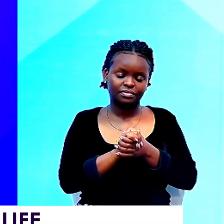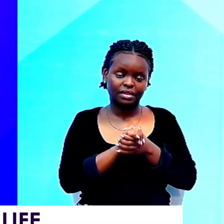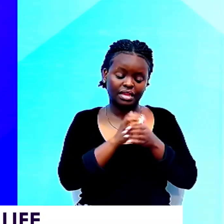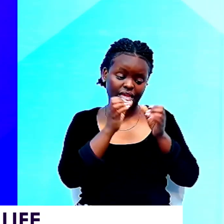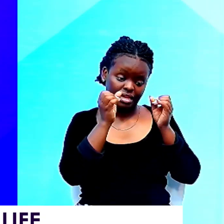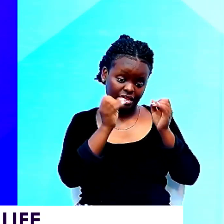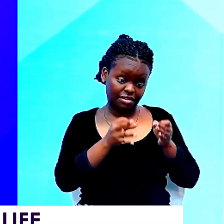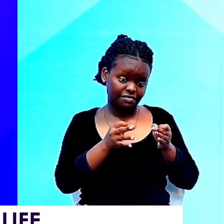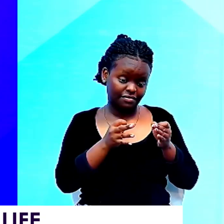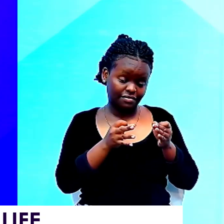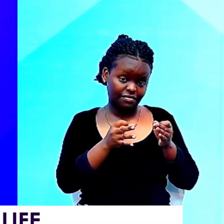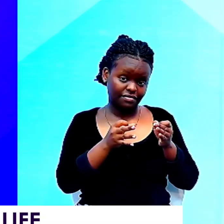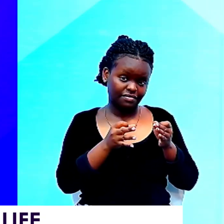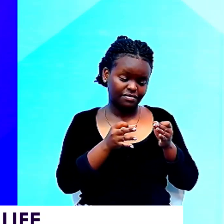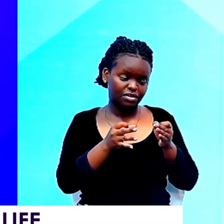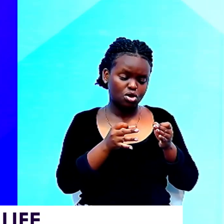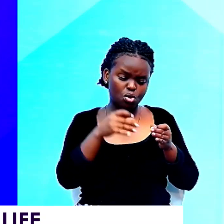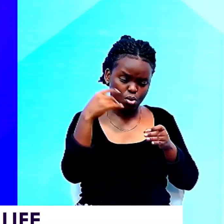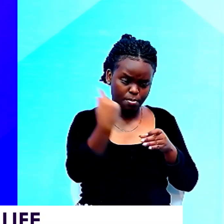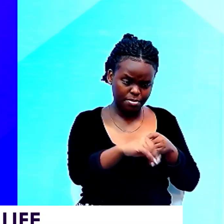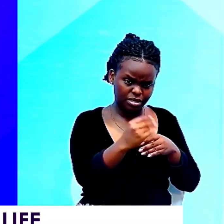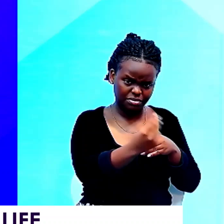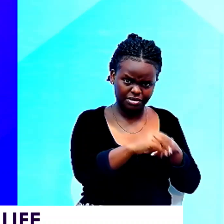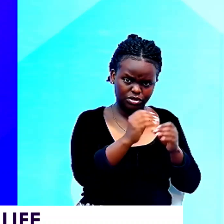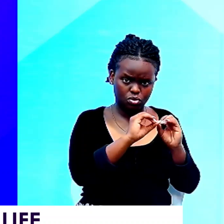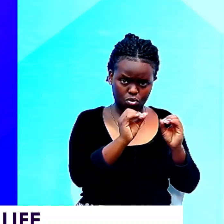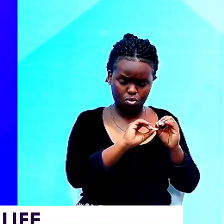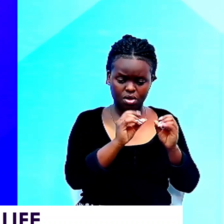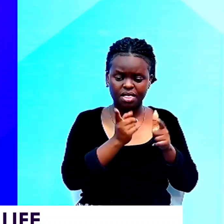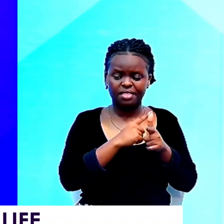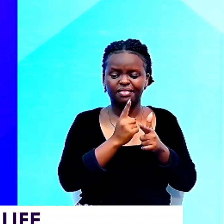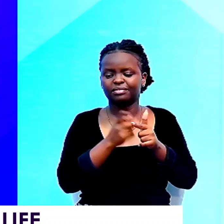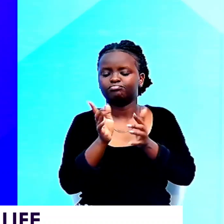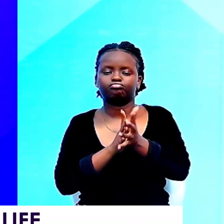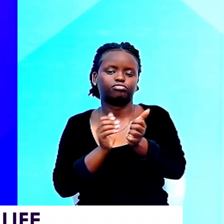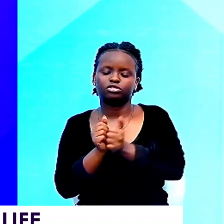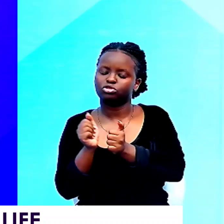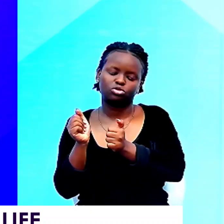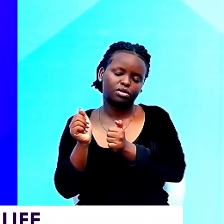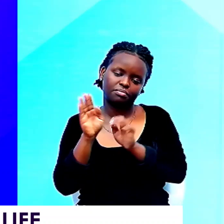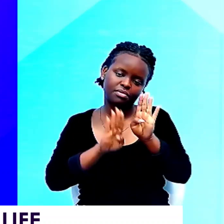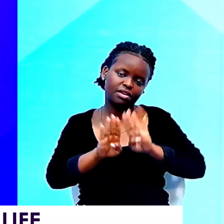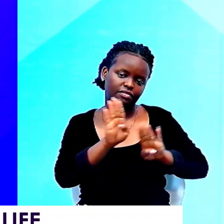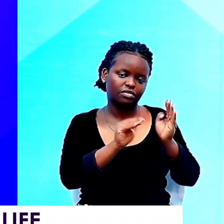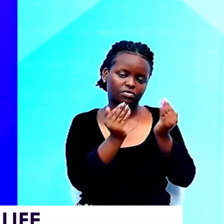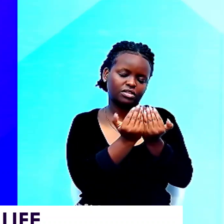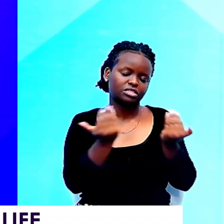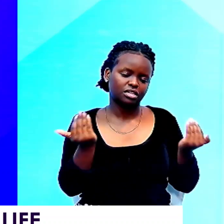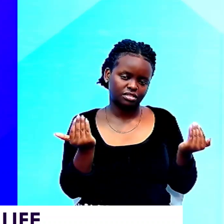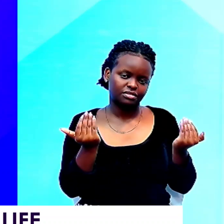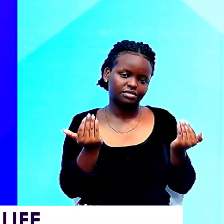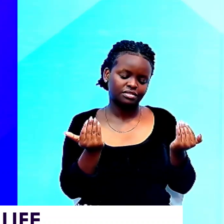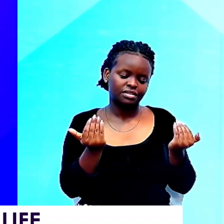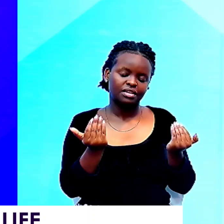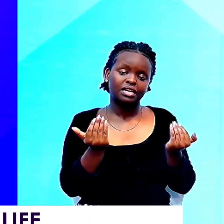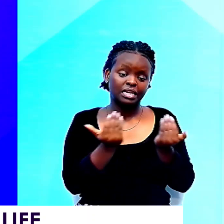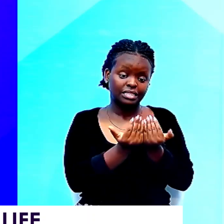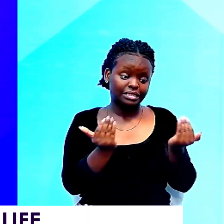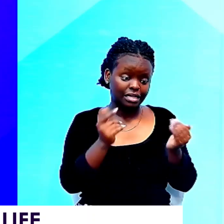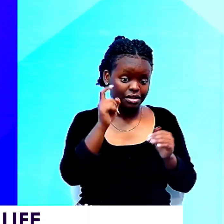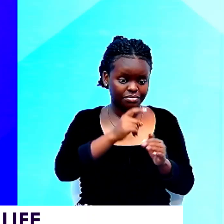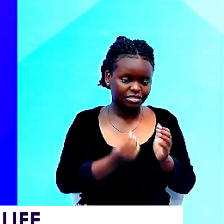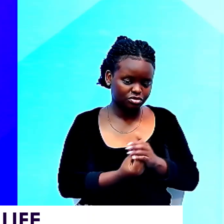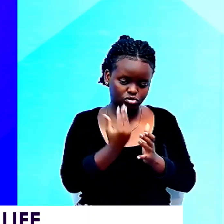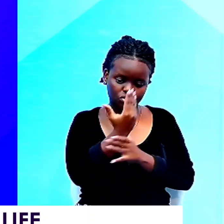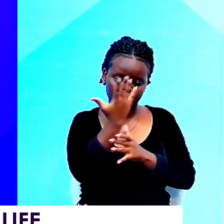if you spare the rod, then you will spoil the child. So a child must be raised even with the rod. All these